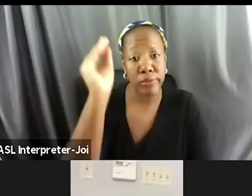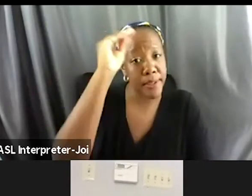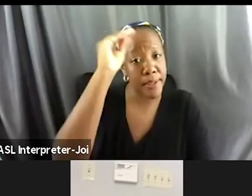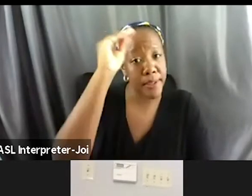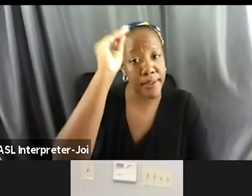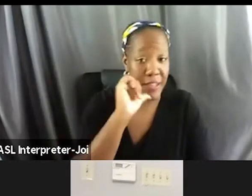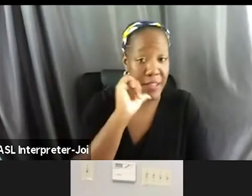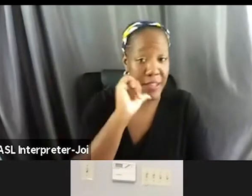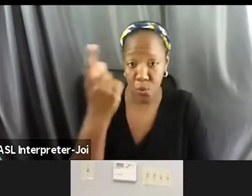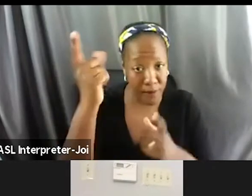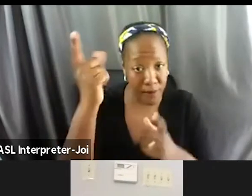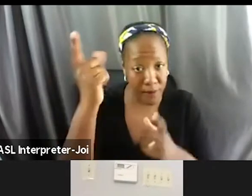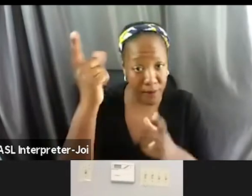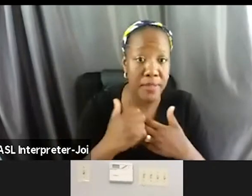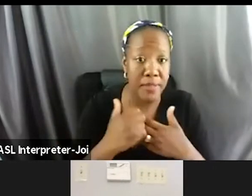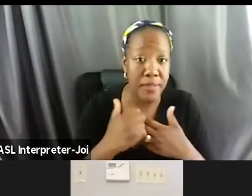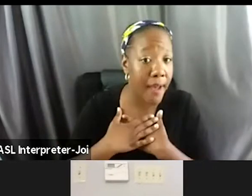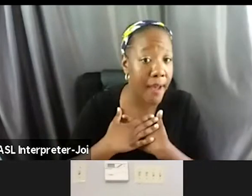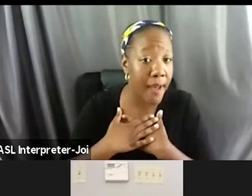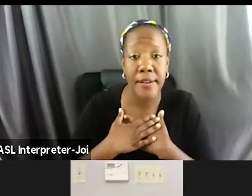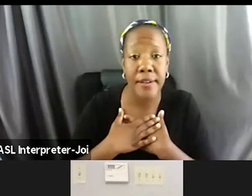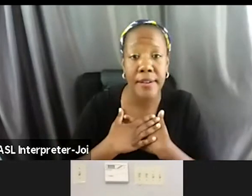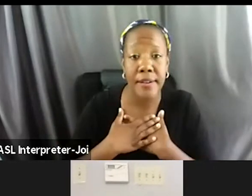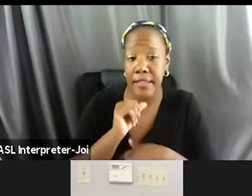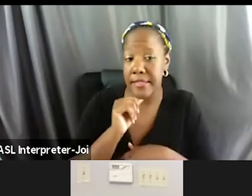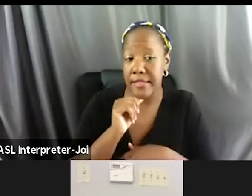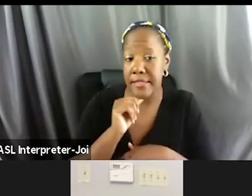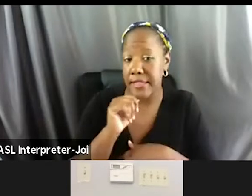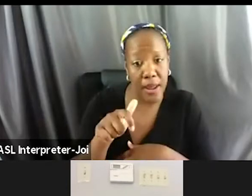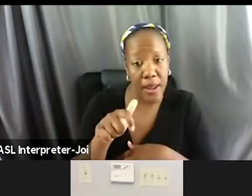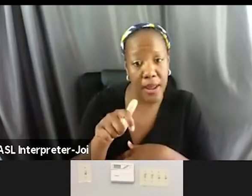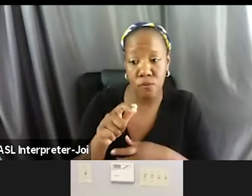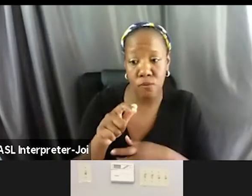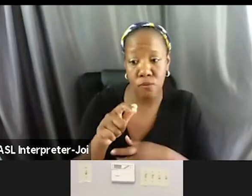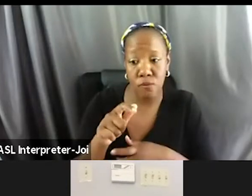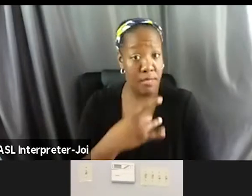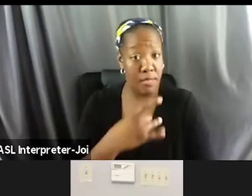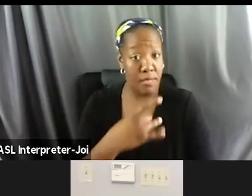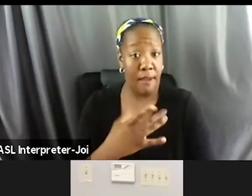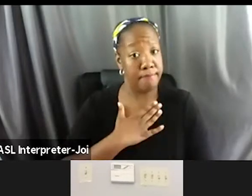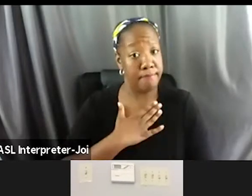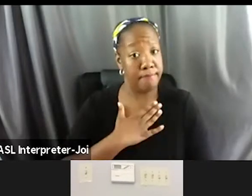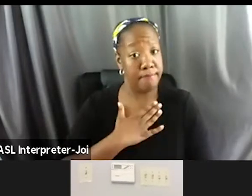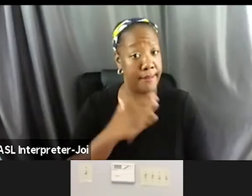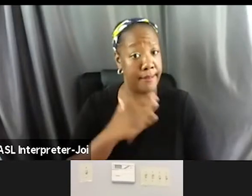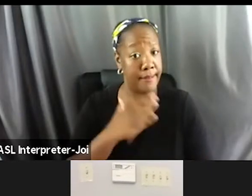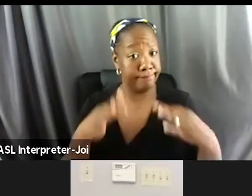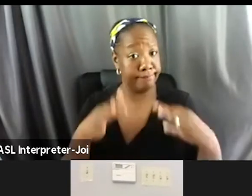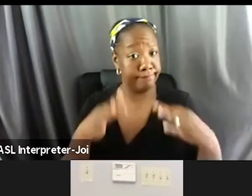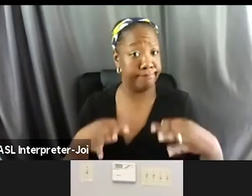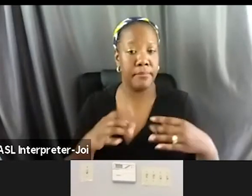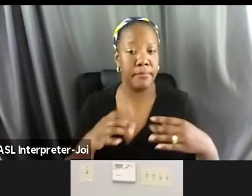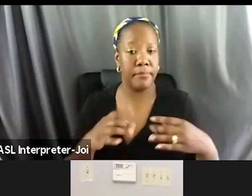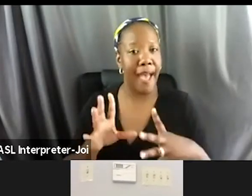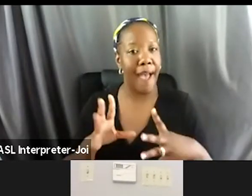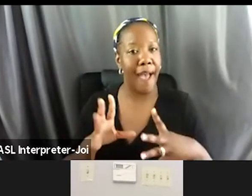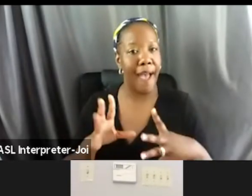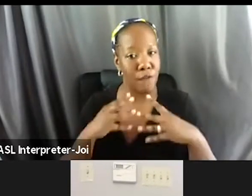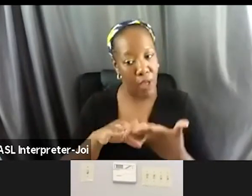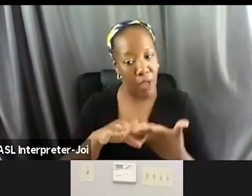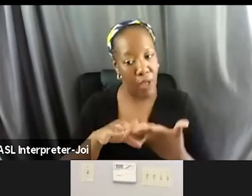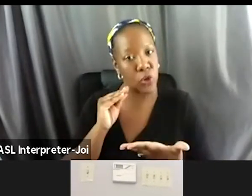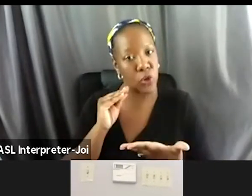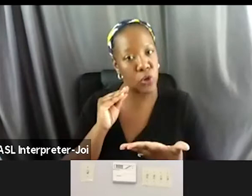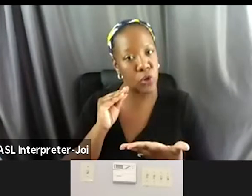with mine. They don't even have to, like mine. But I've learned to be okay with